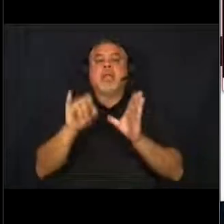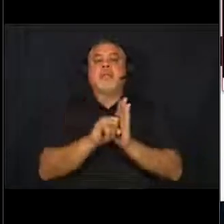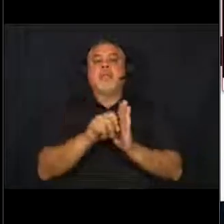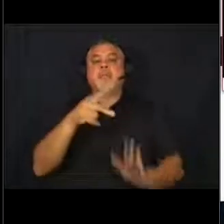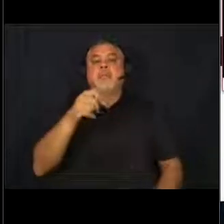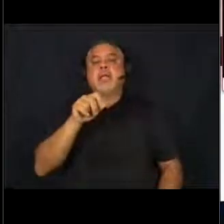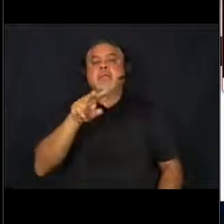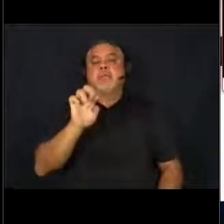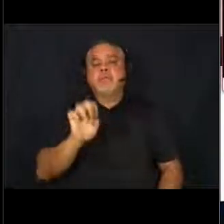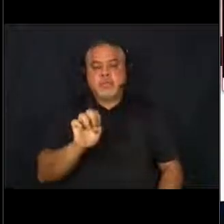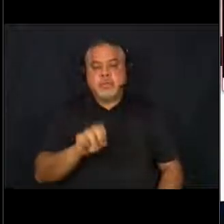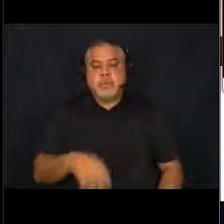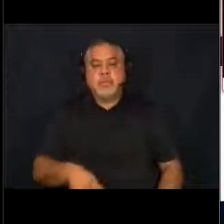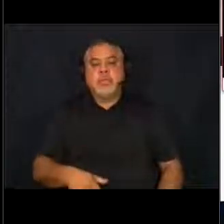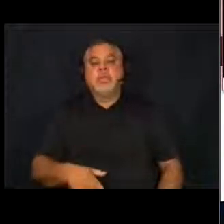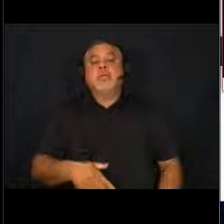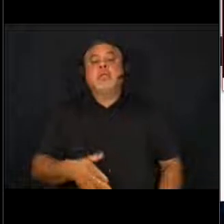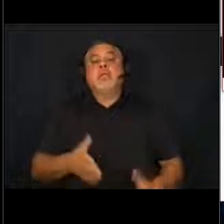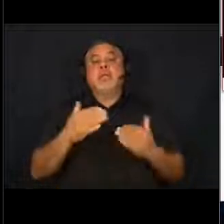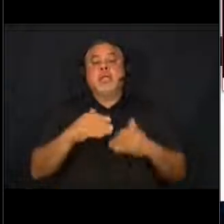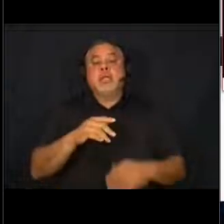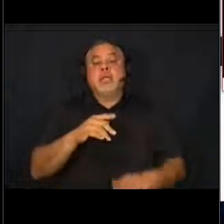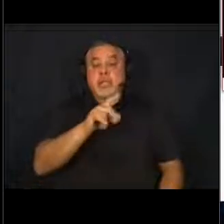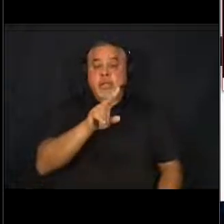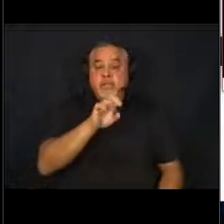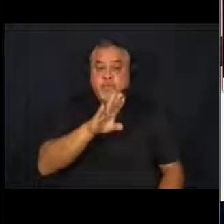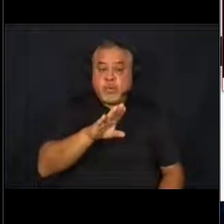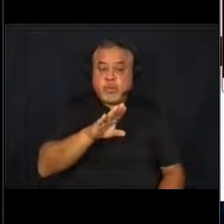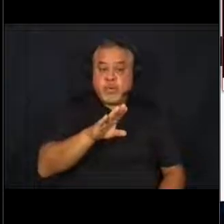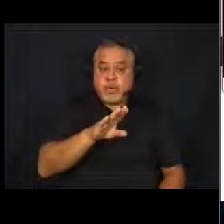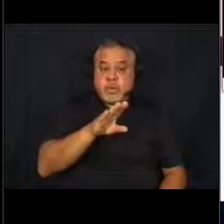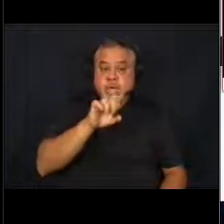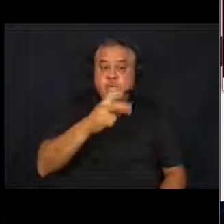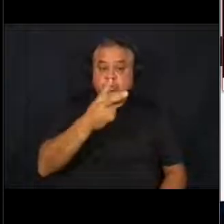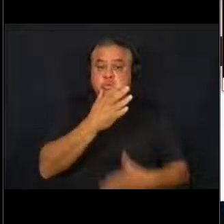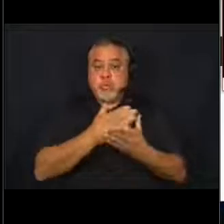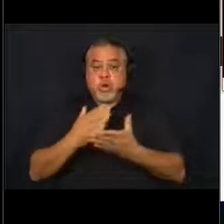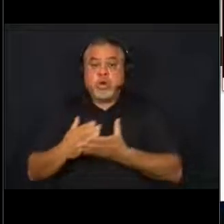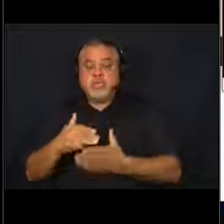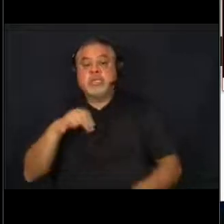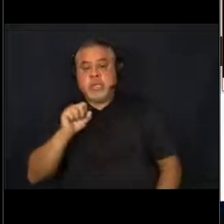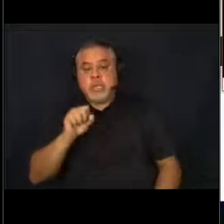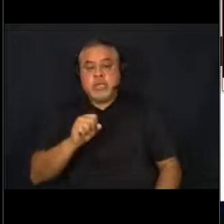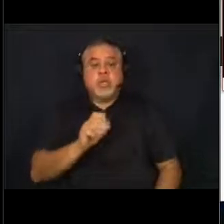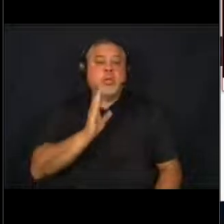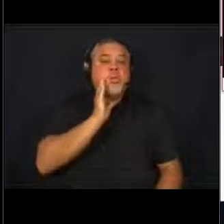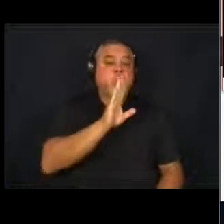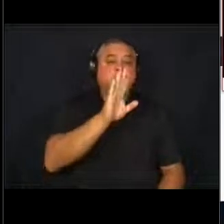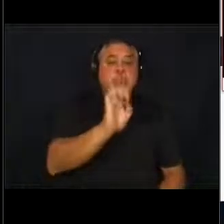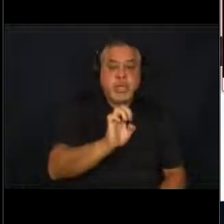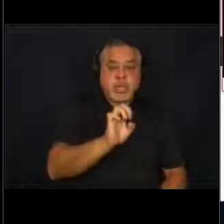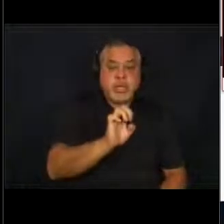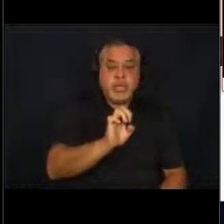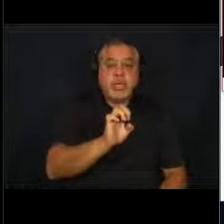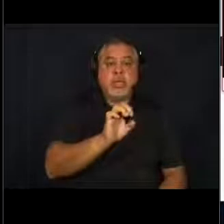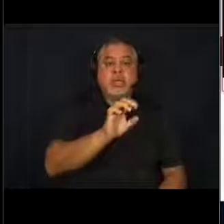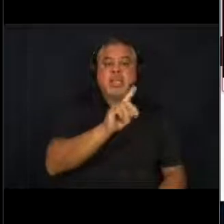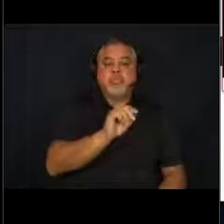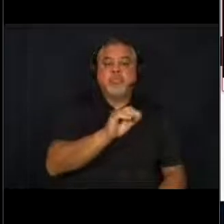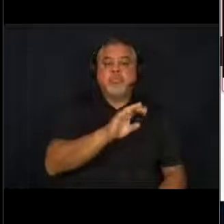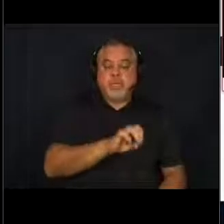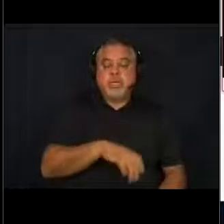passive. The next way, does the verb have two parts? It does. Will be is our to be verb, and leased